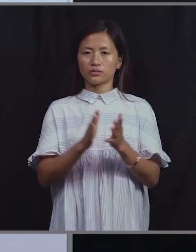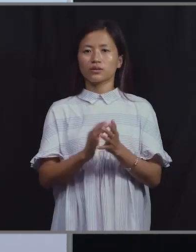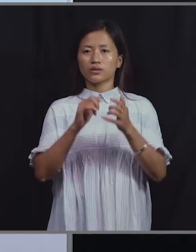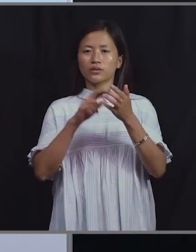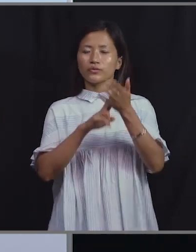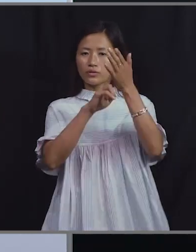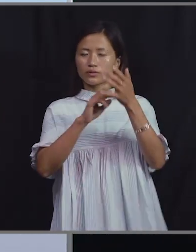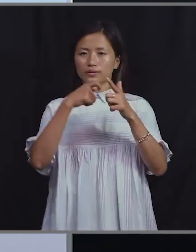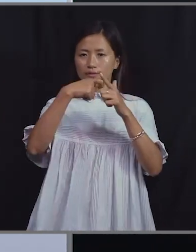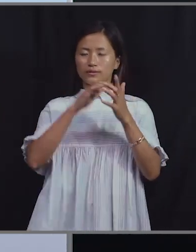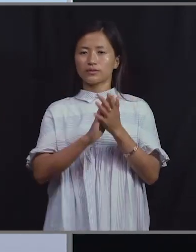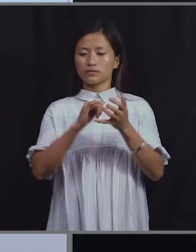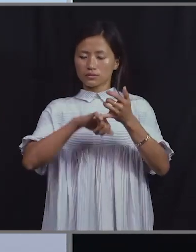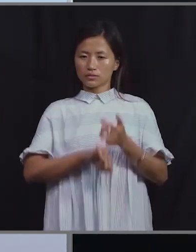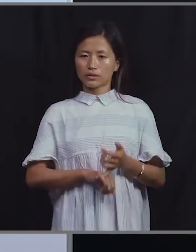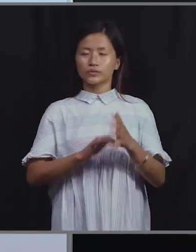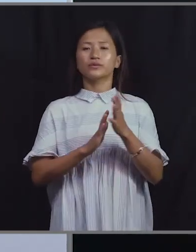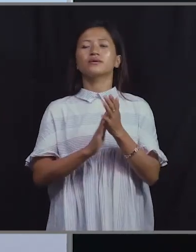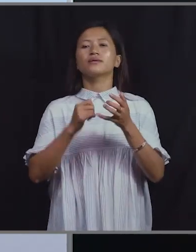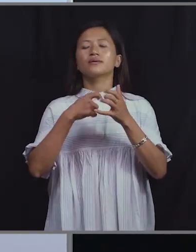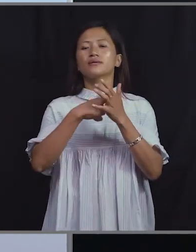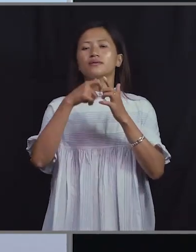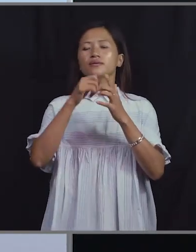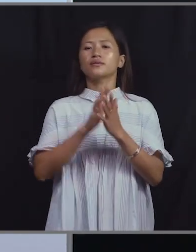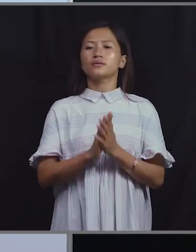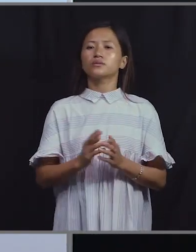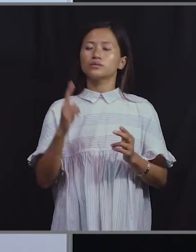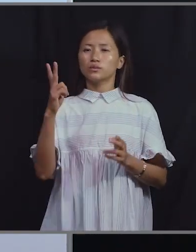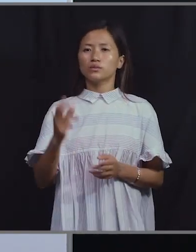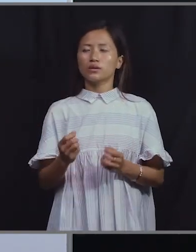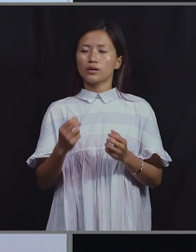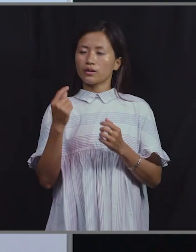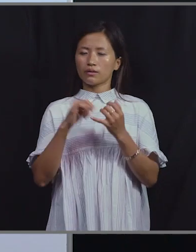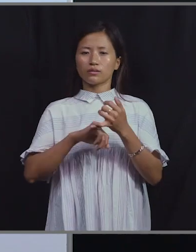in a direct confrontation with the 2 superpowers.